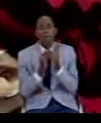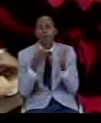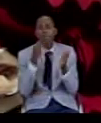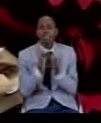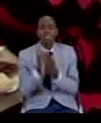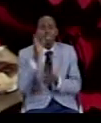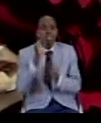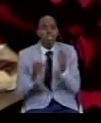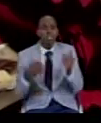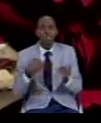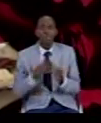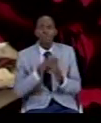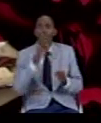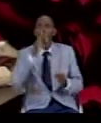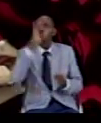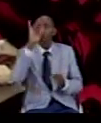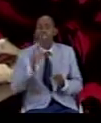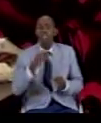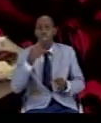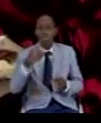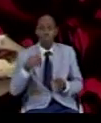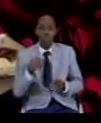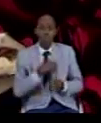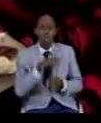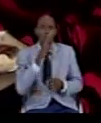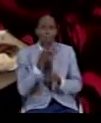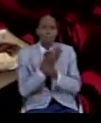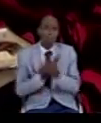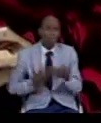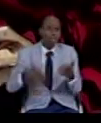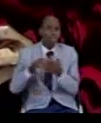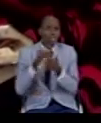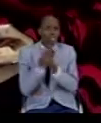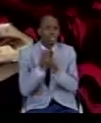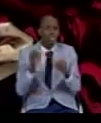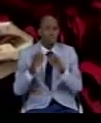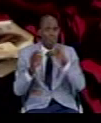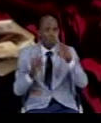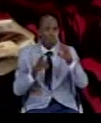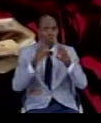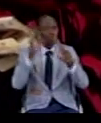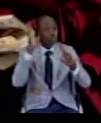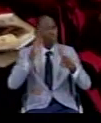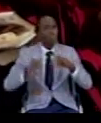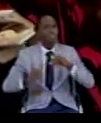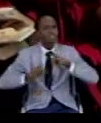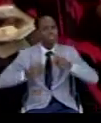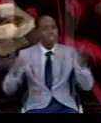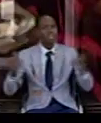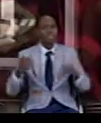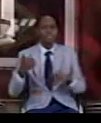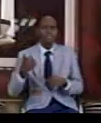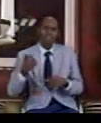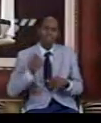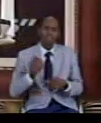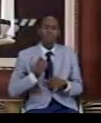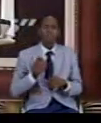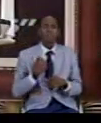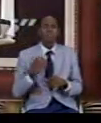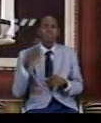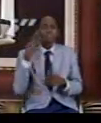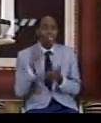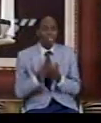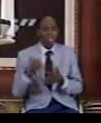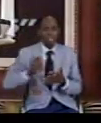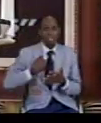we're really saved and born again, number one, you deny self. Self would like to assert itself. And